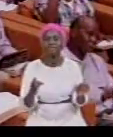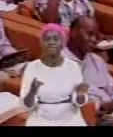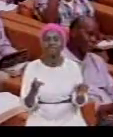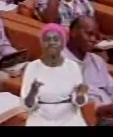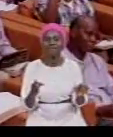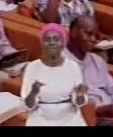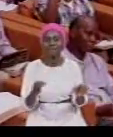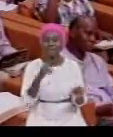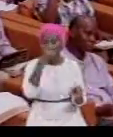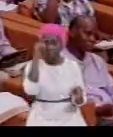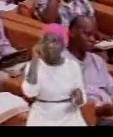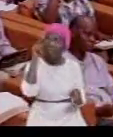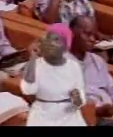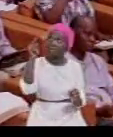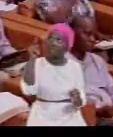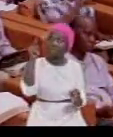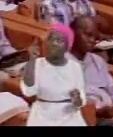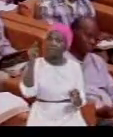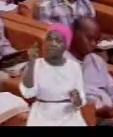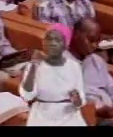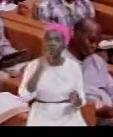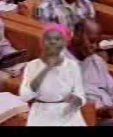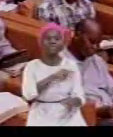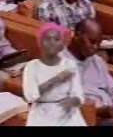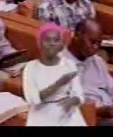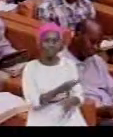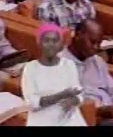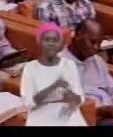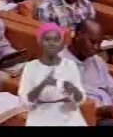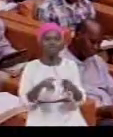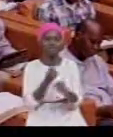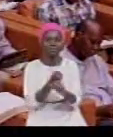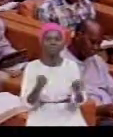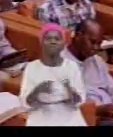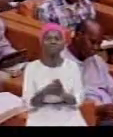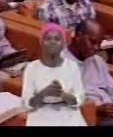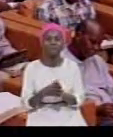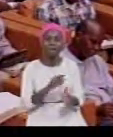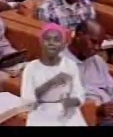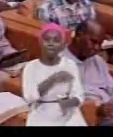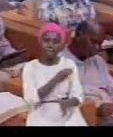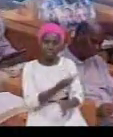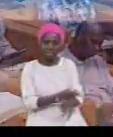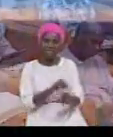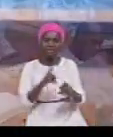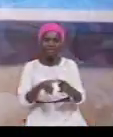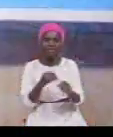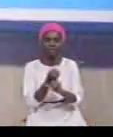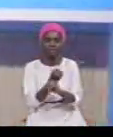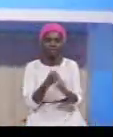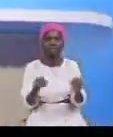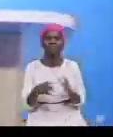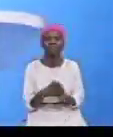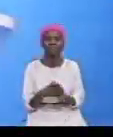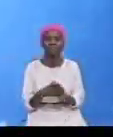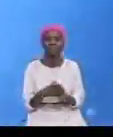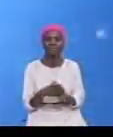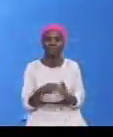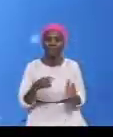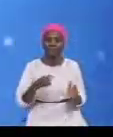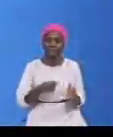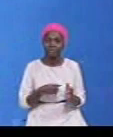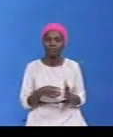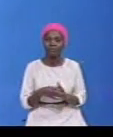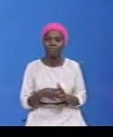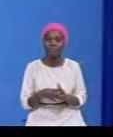because he is mighty to save. Mighty to save and mighty to heal. Look